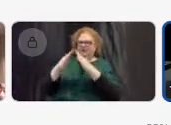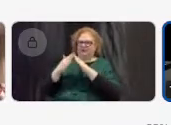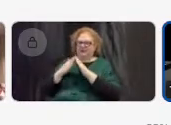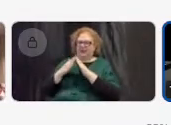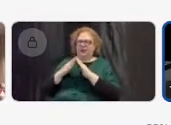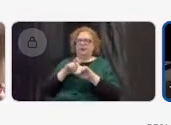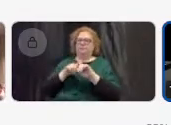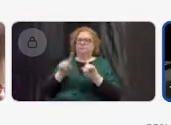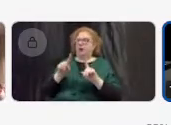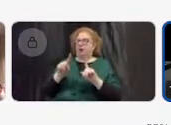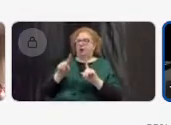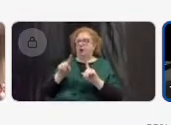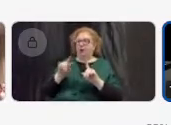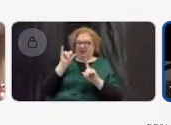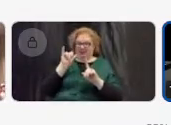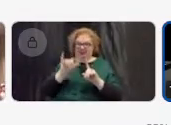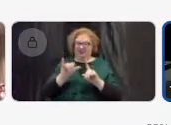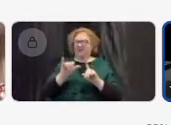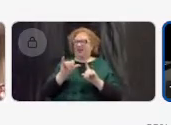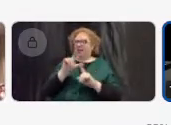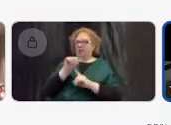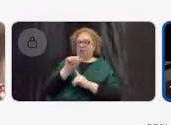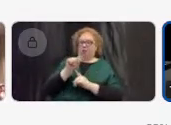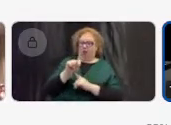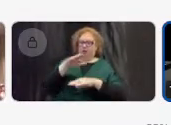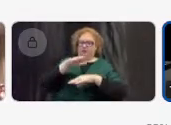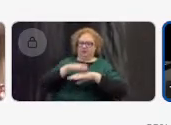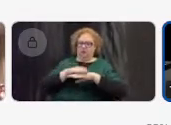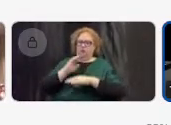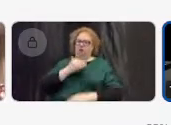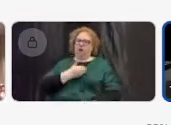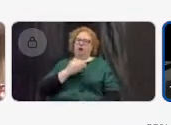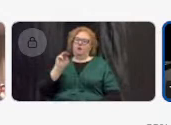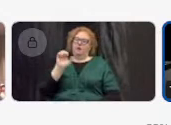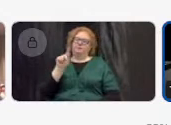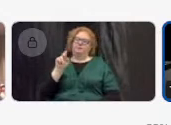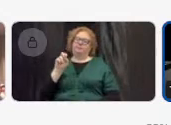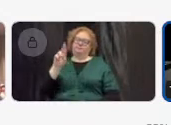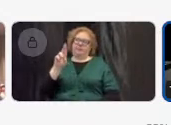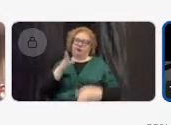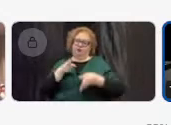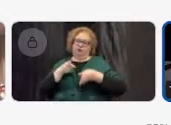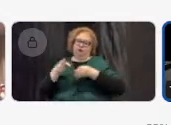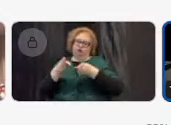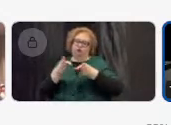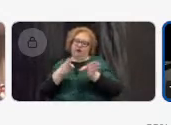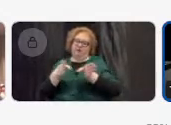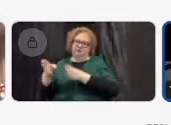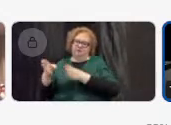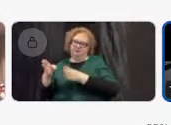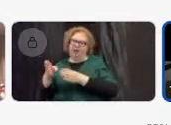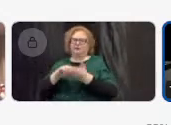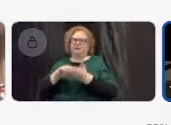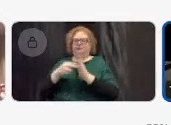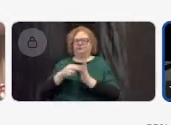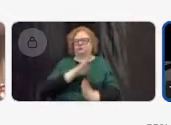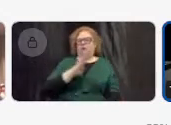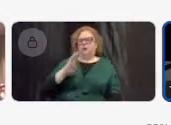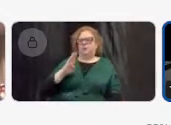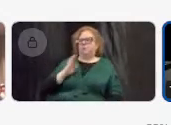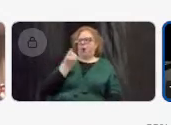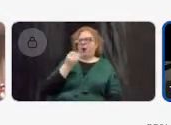master street plan, it's going to take an action of the board of directors to make that amendment. And so as you approve this, if you